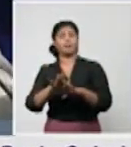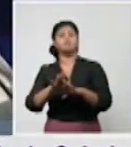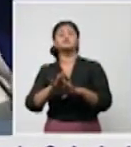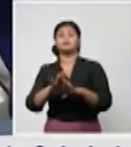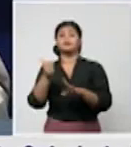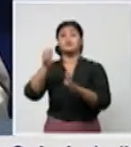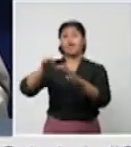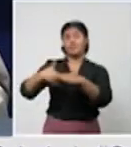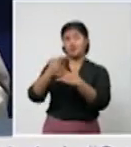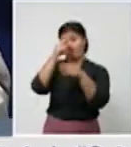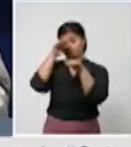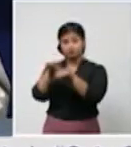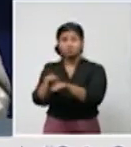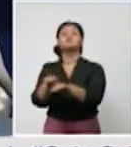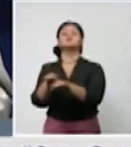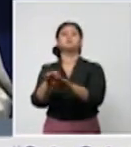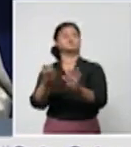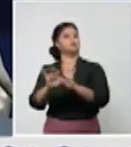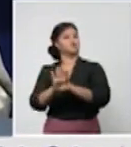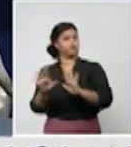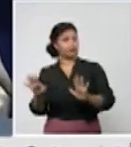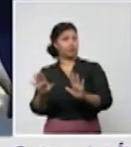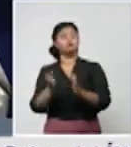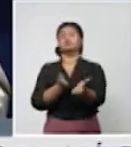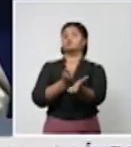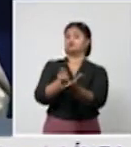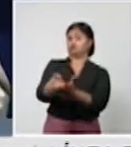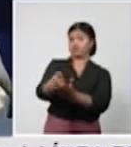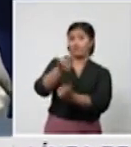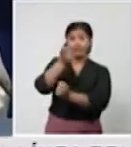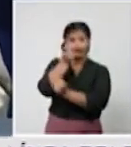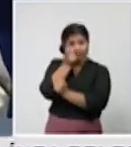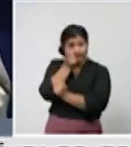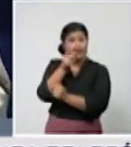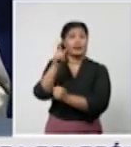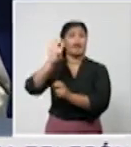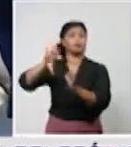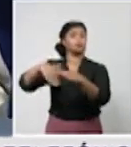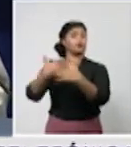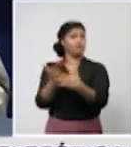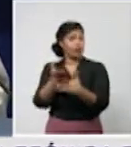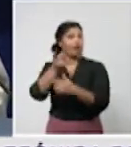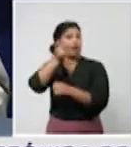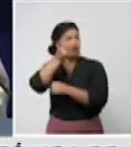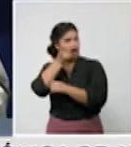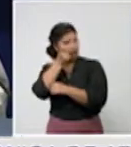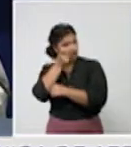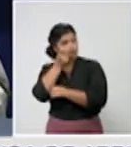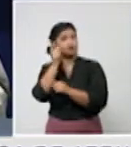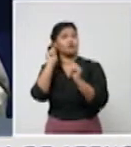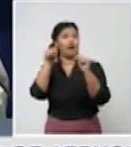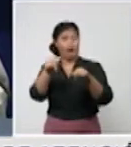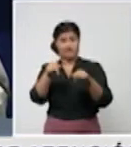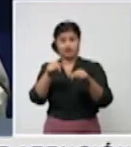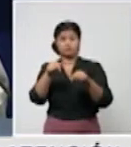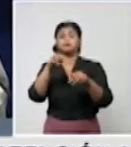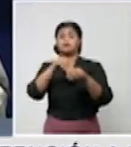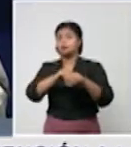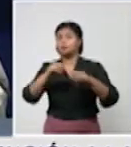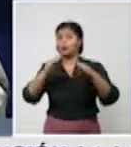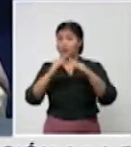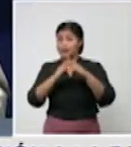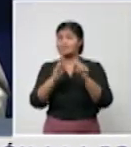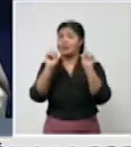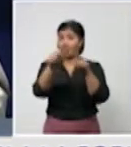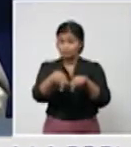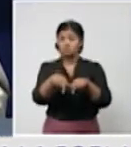transmission, the restriction measures are applied, which embraces thousands of people, for example in Bauta, Baracoa, where people